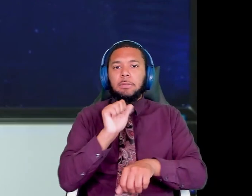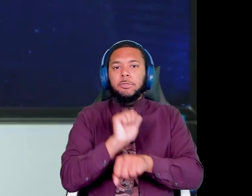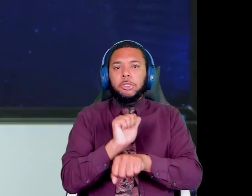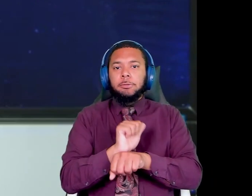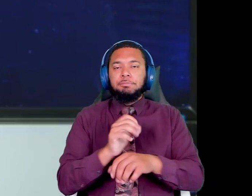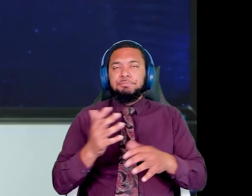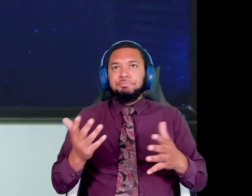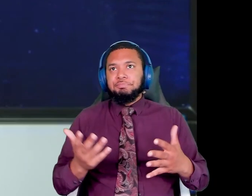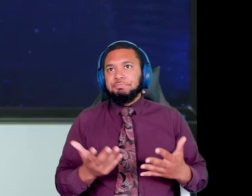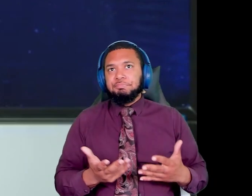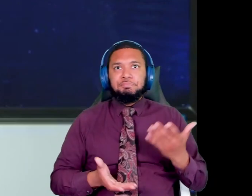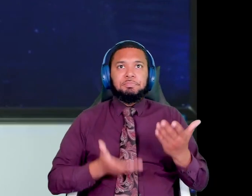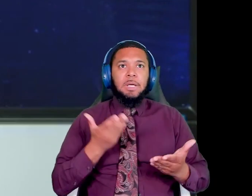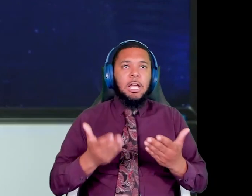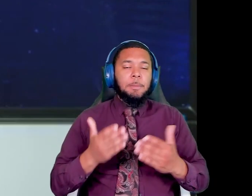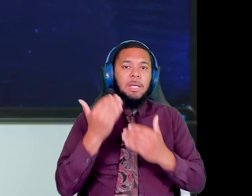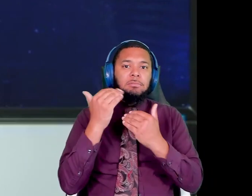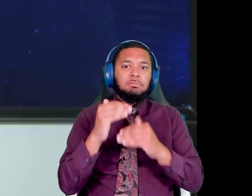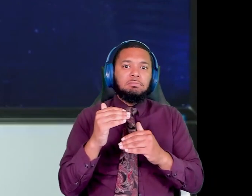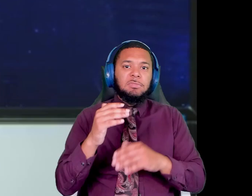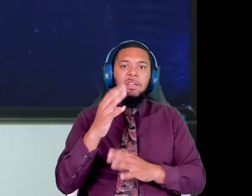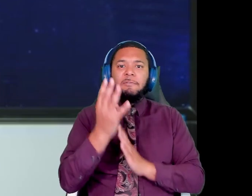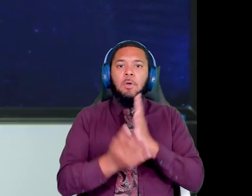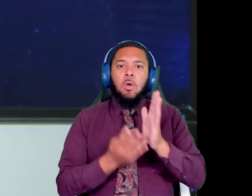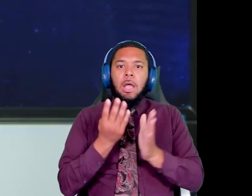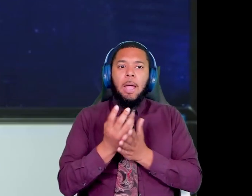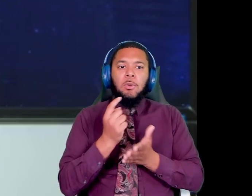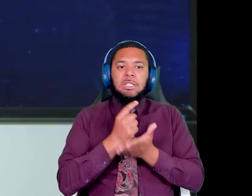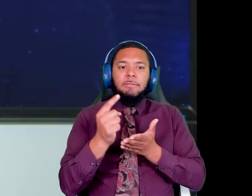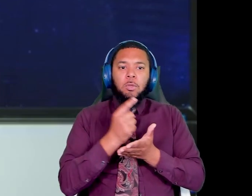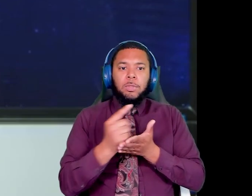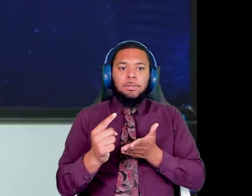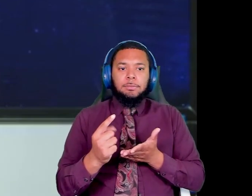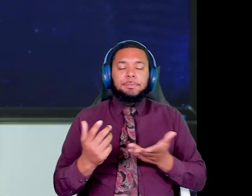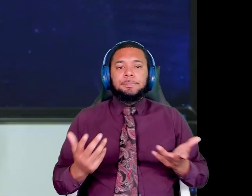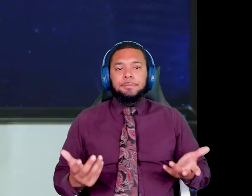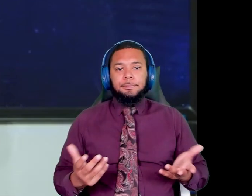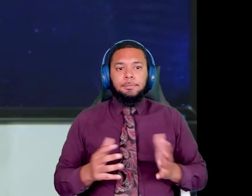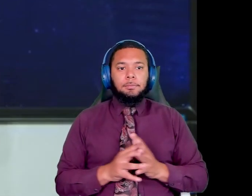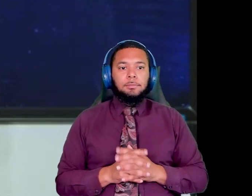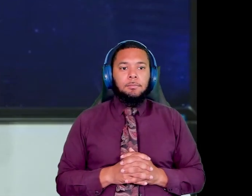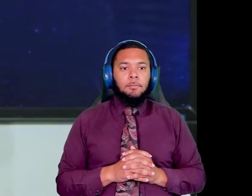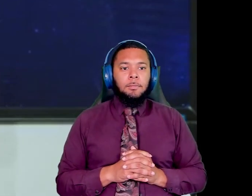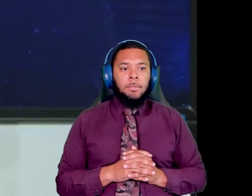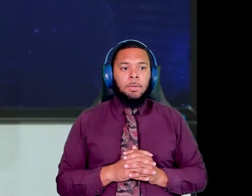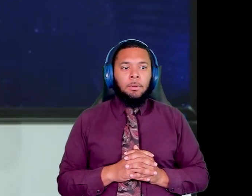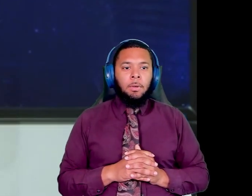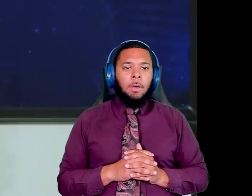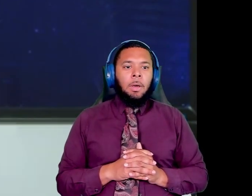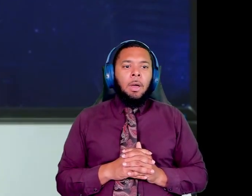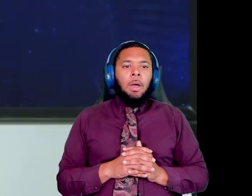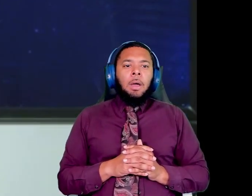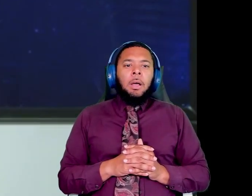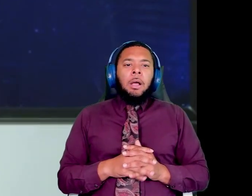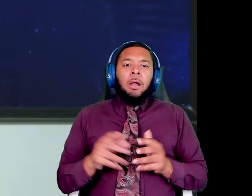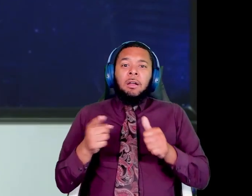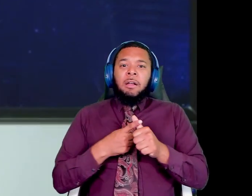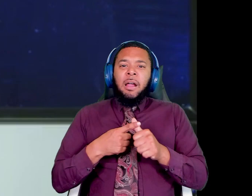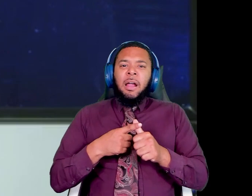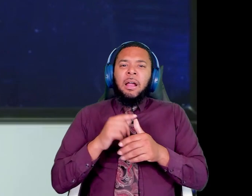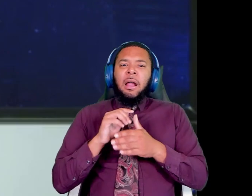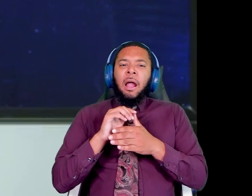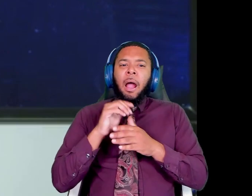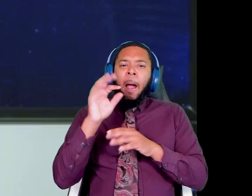you only work 4 hours a week. Okay? So my first fraction here is going to be